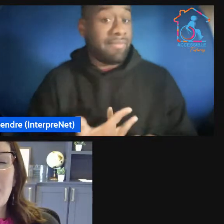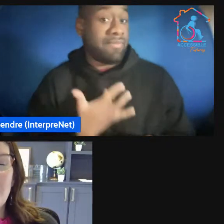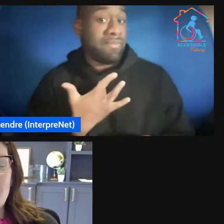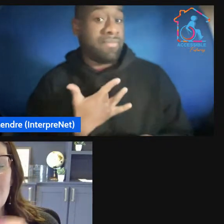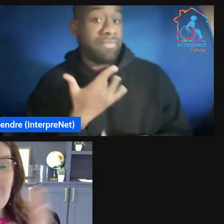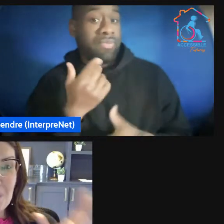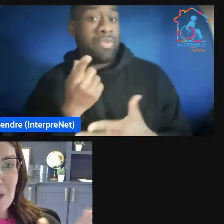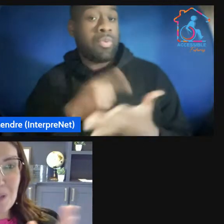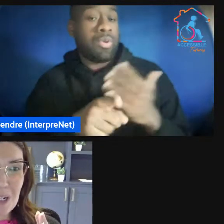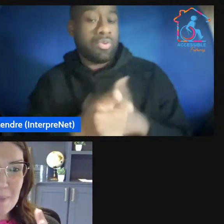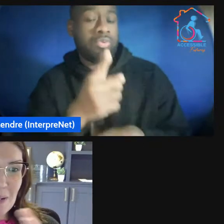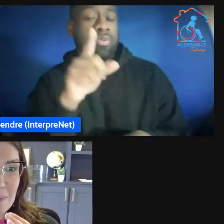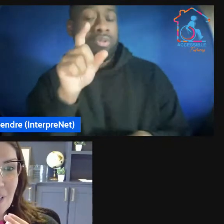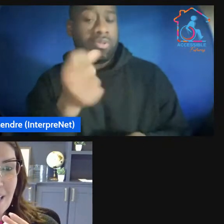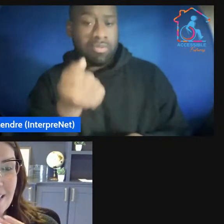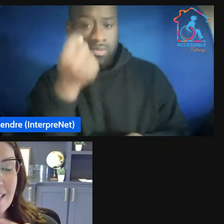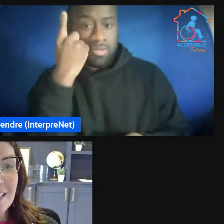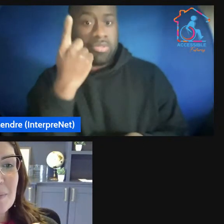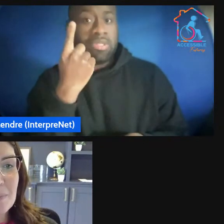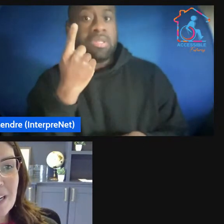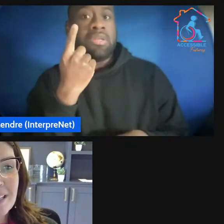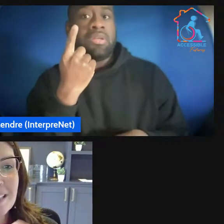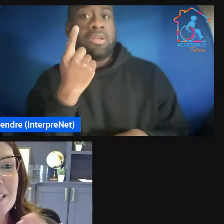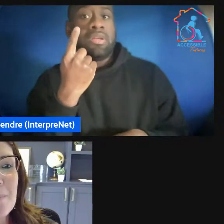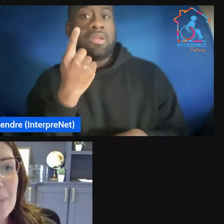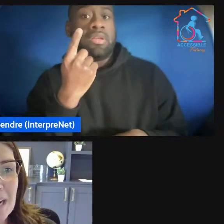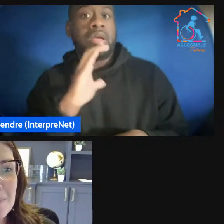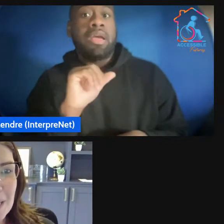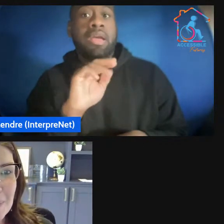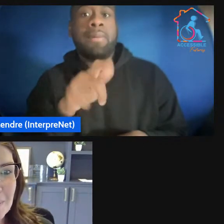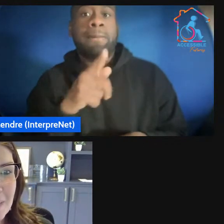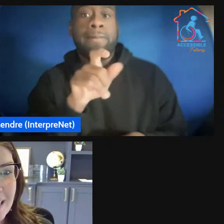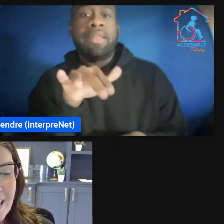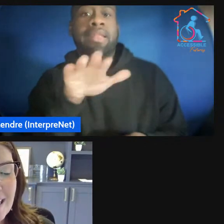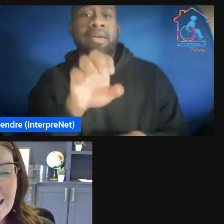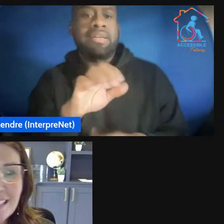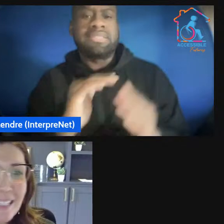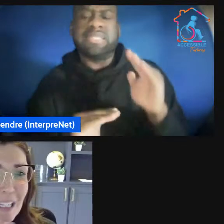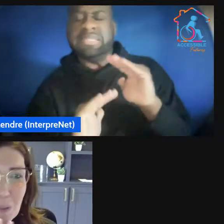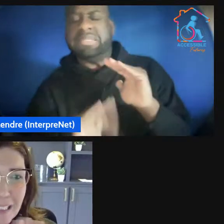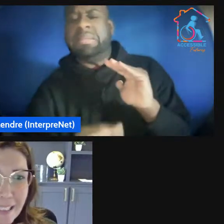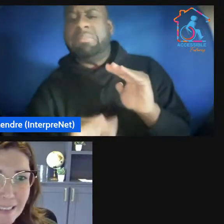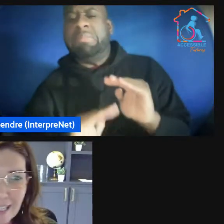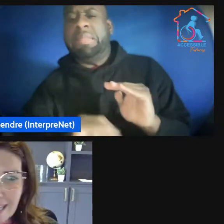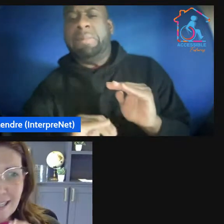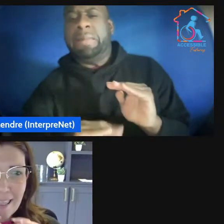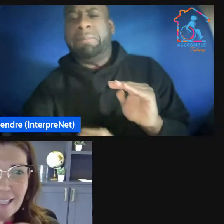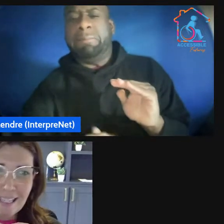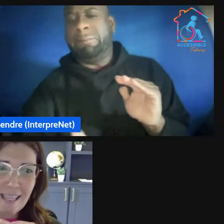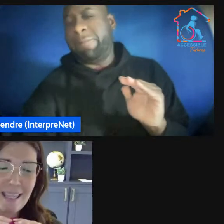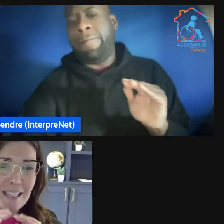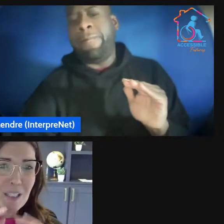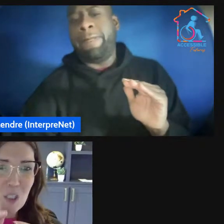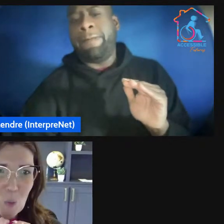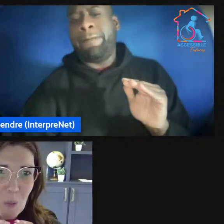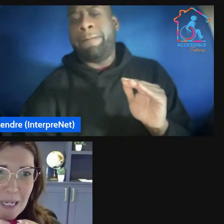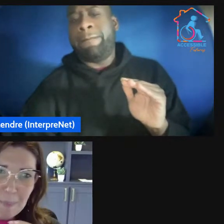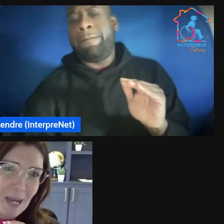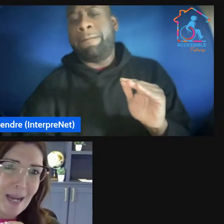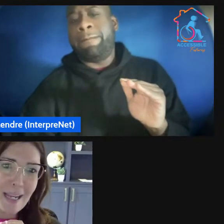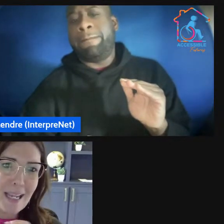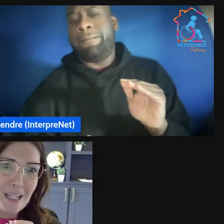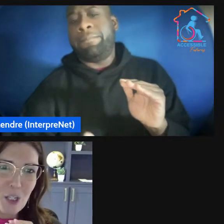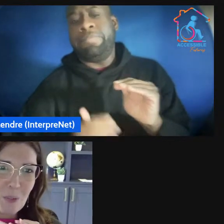also have to understand when you talk about compliance is a bare minimum. Yeah. It's literally like the